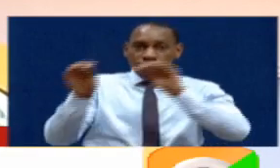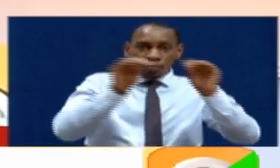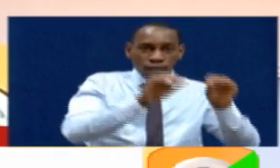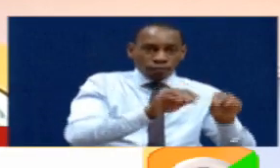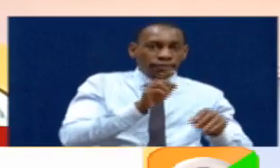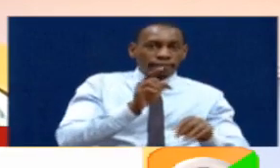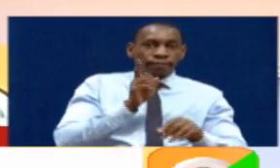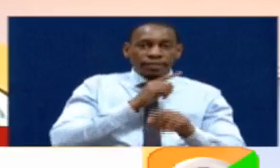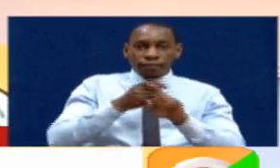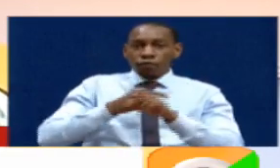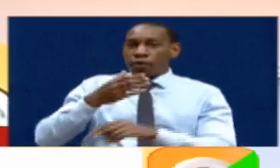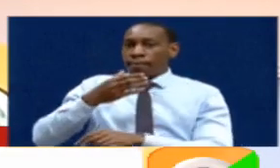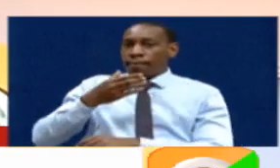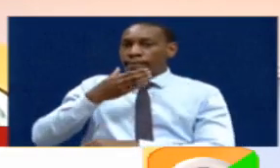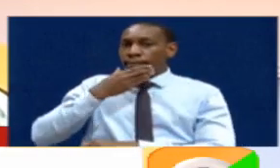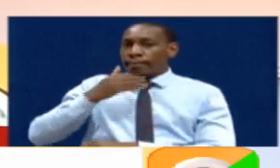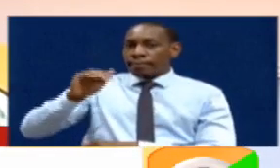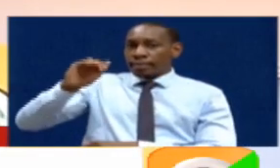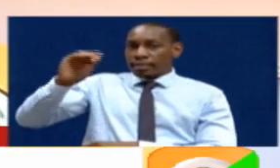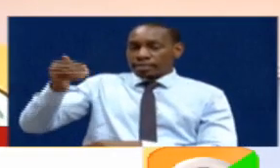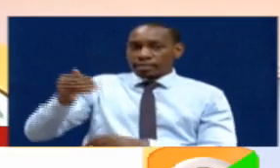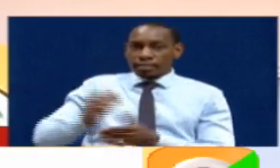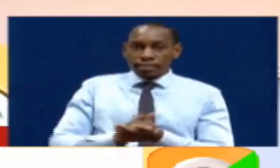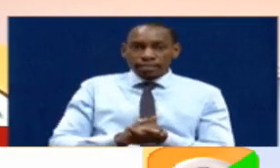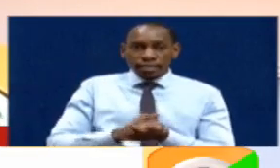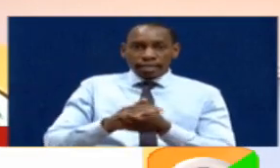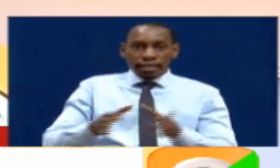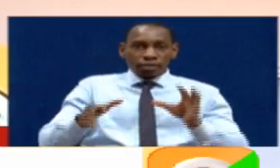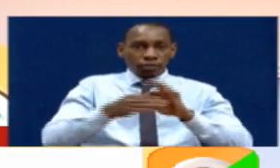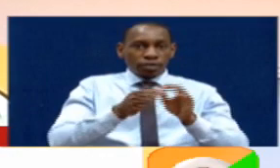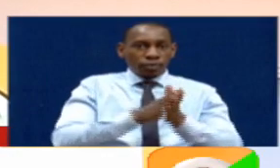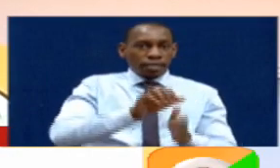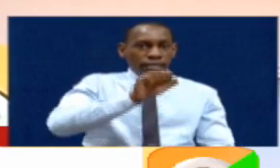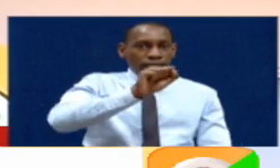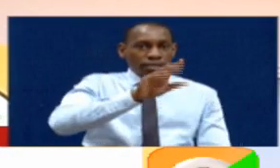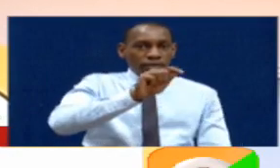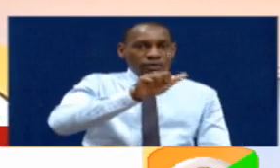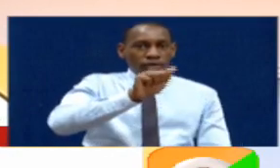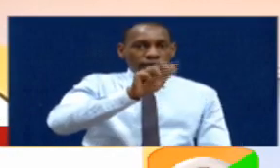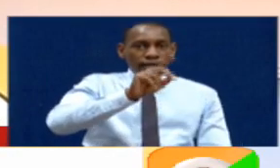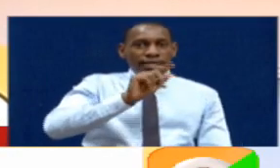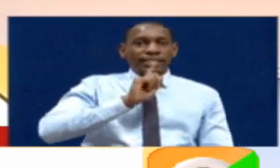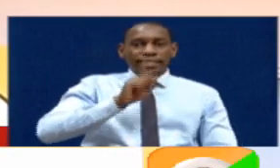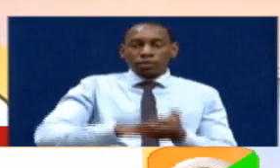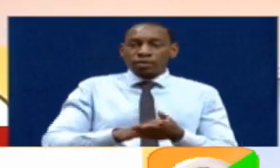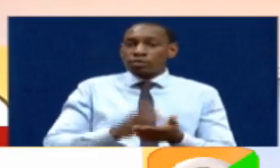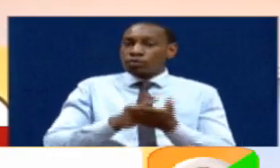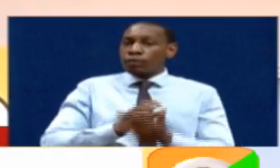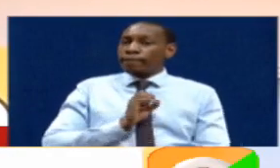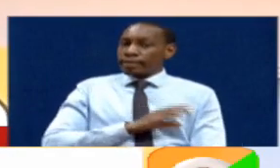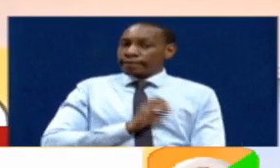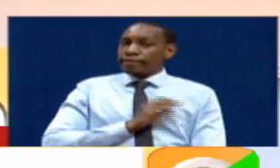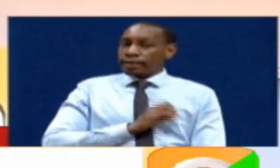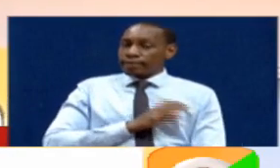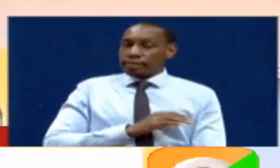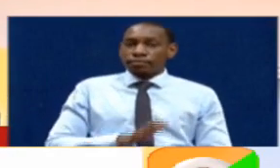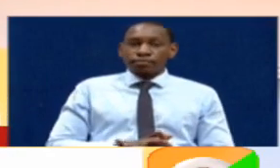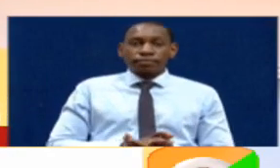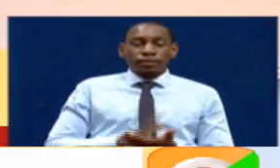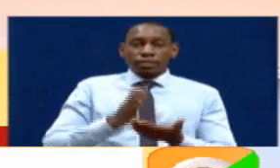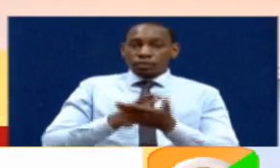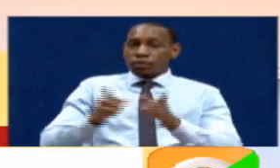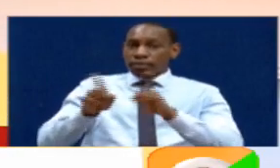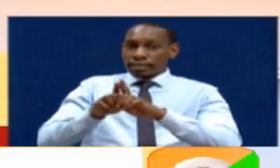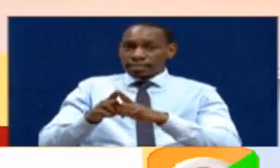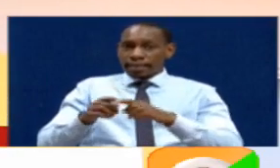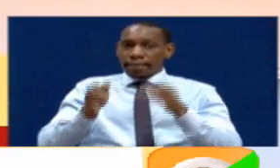from Manchester all the way to Edinburgh, Scotland, because he says he's never been so scared. This for a man